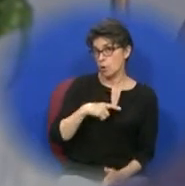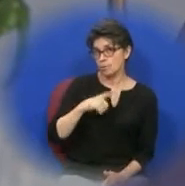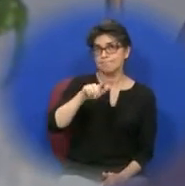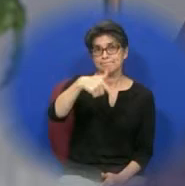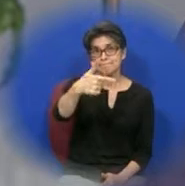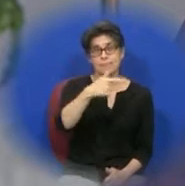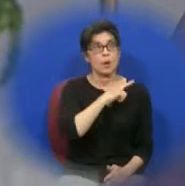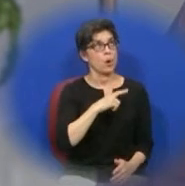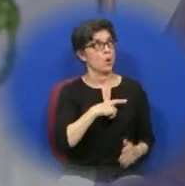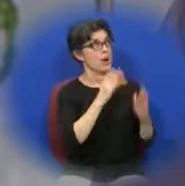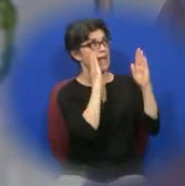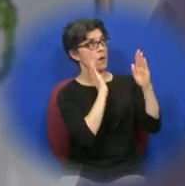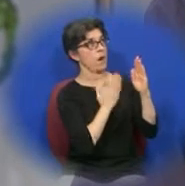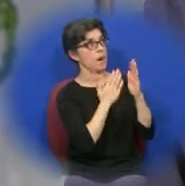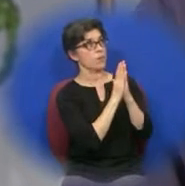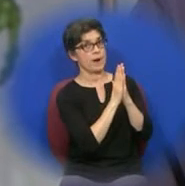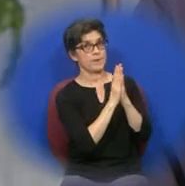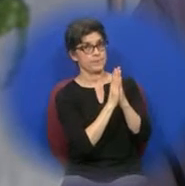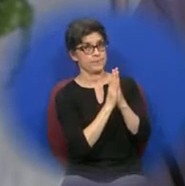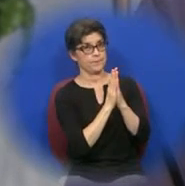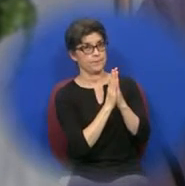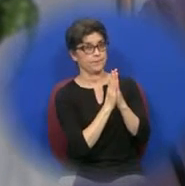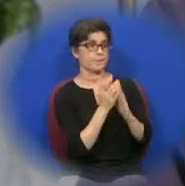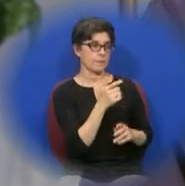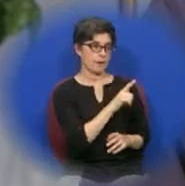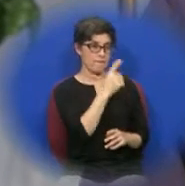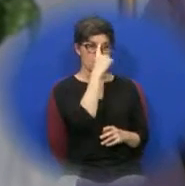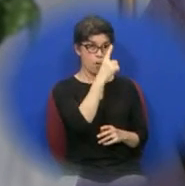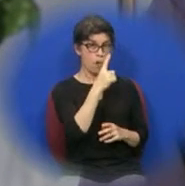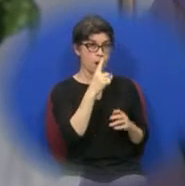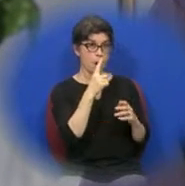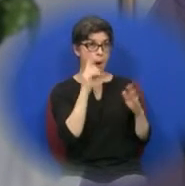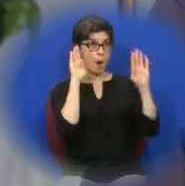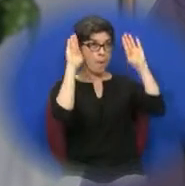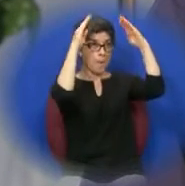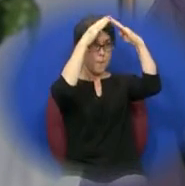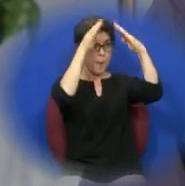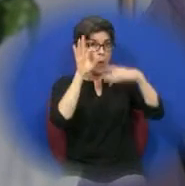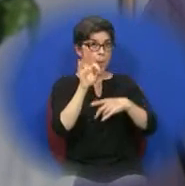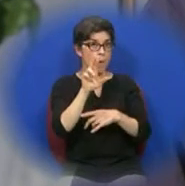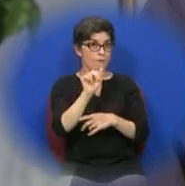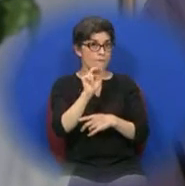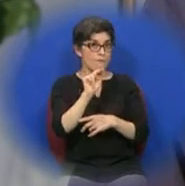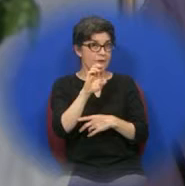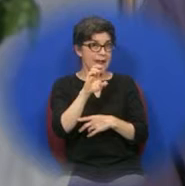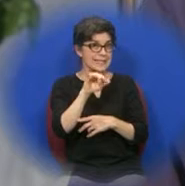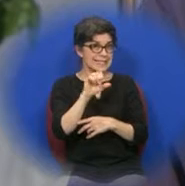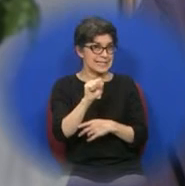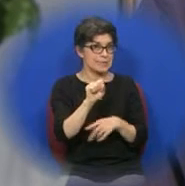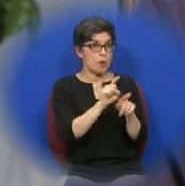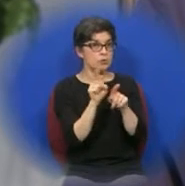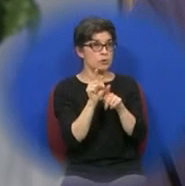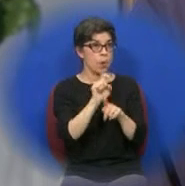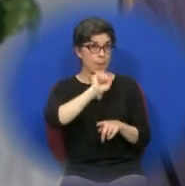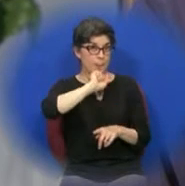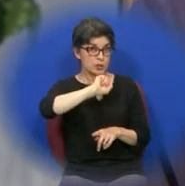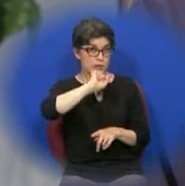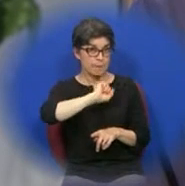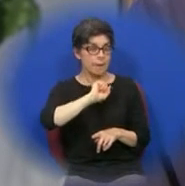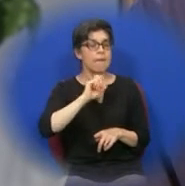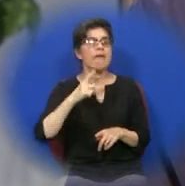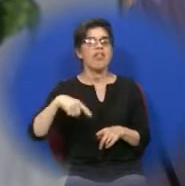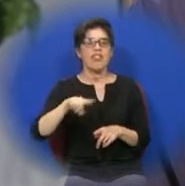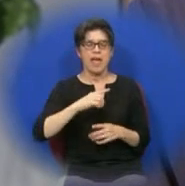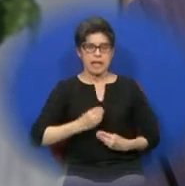our prayer. For Pope Francis, Bishop Morlino, and the leaders of all faiths, that they may be instruments of inspiring